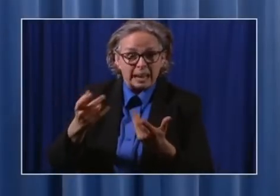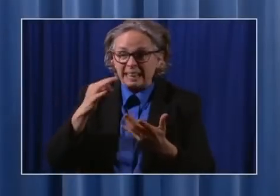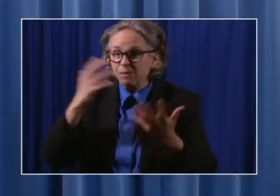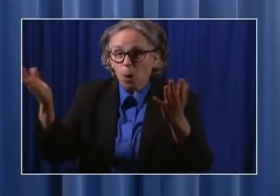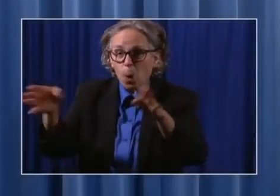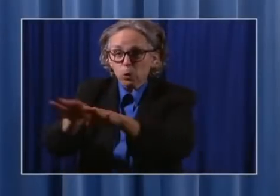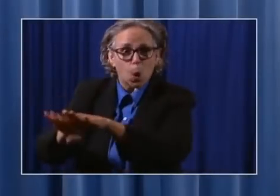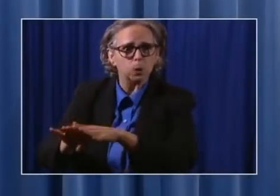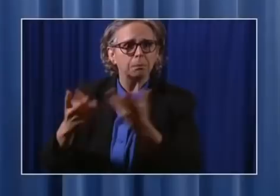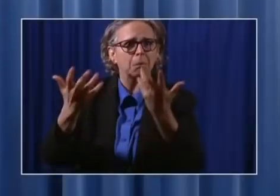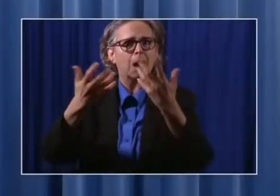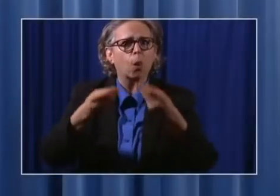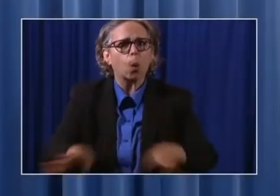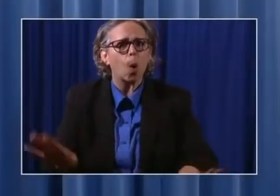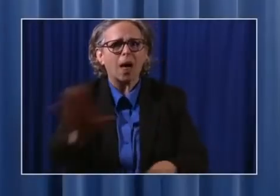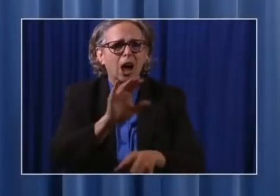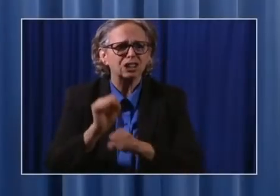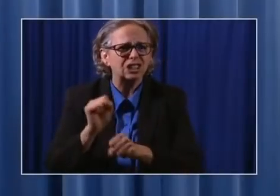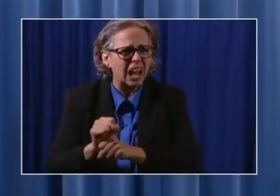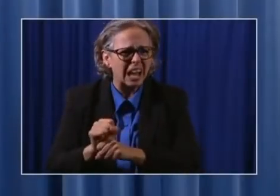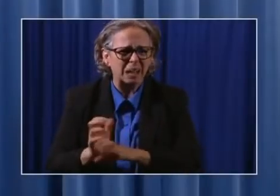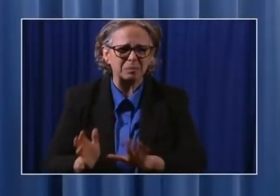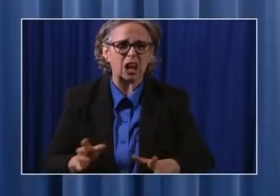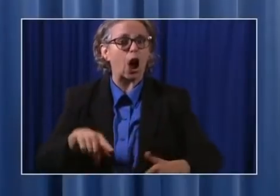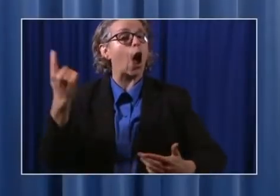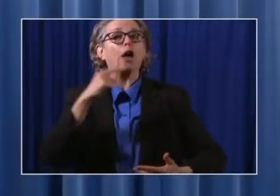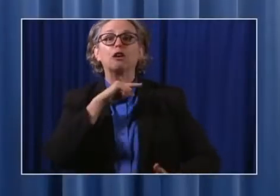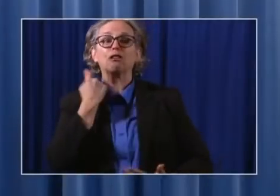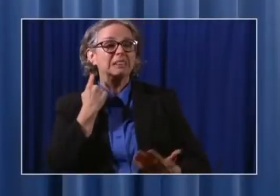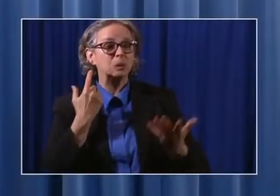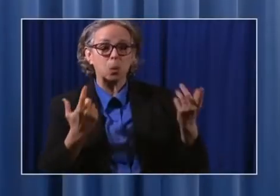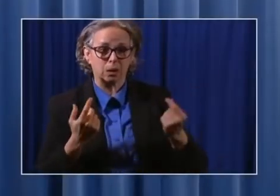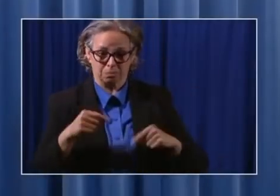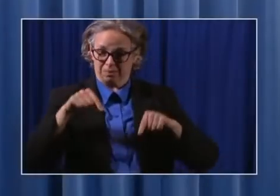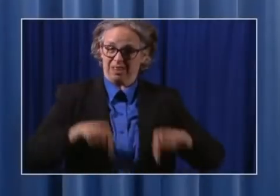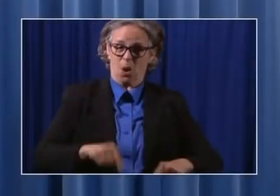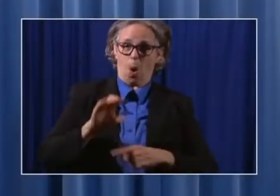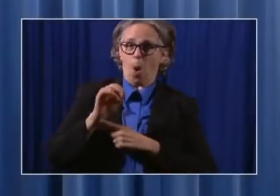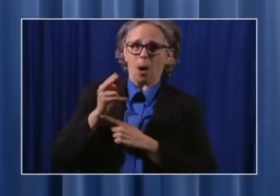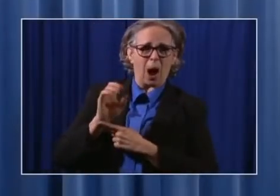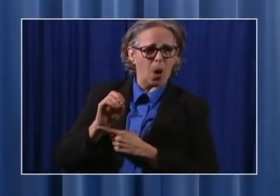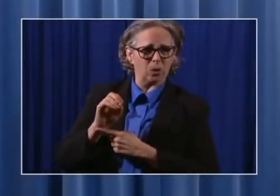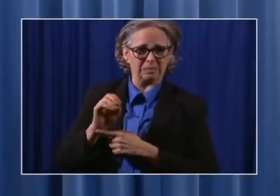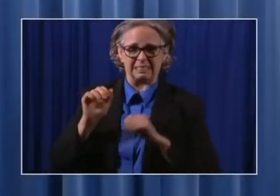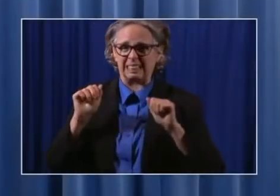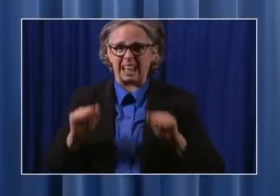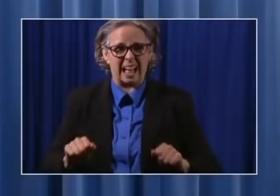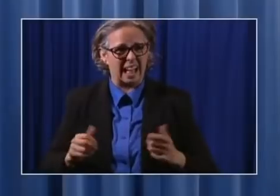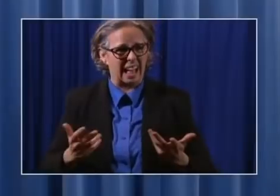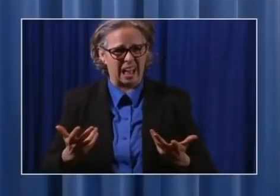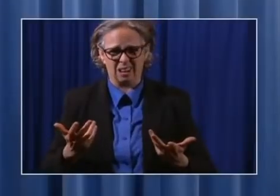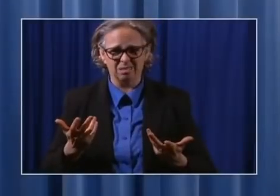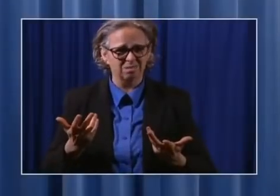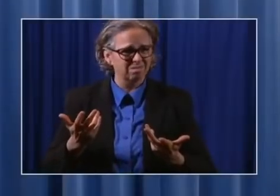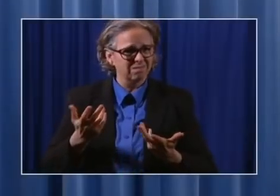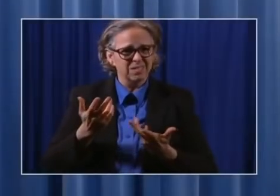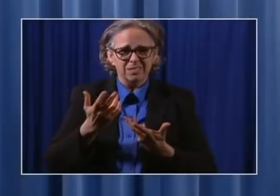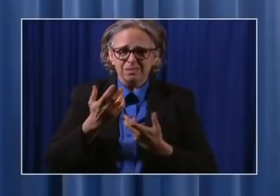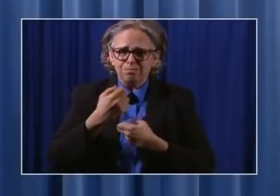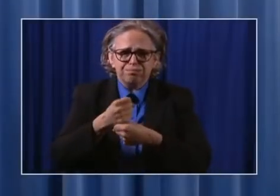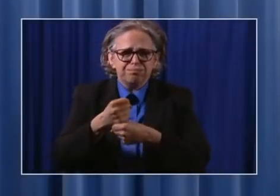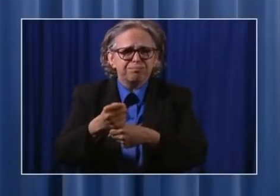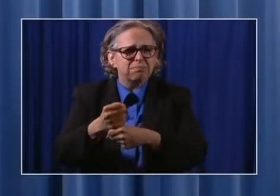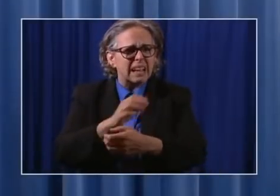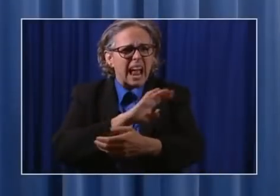stake is the ability of Ohio to maintain much carbon-free energy